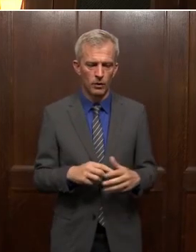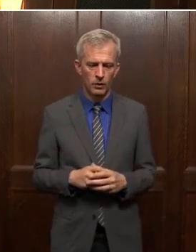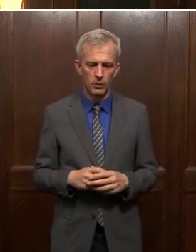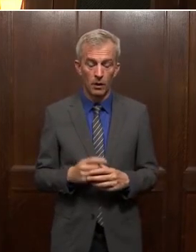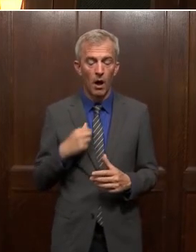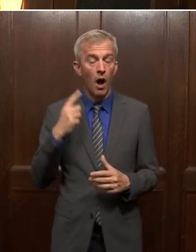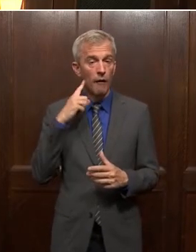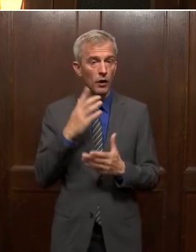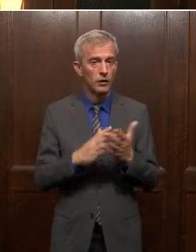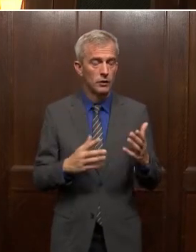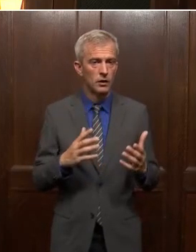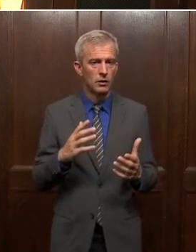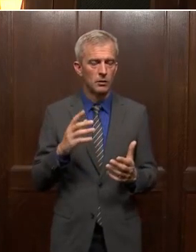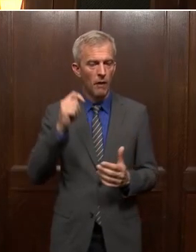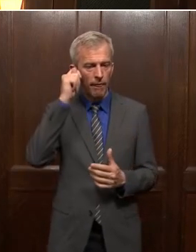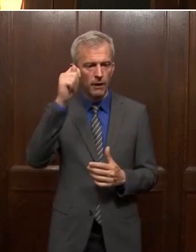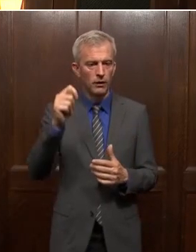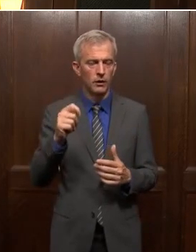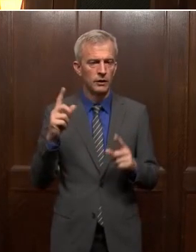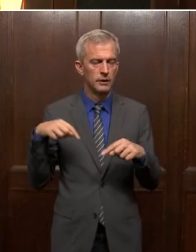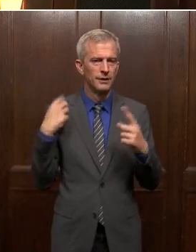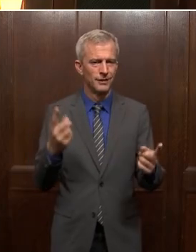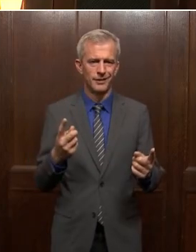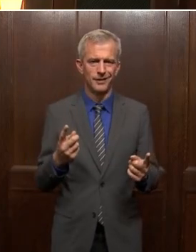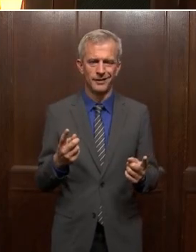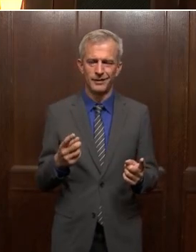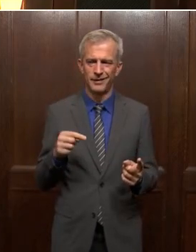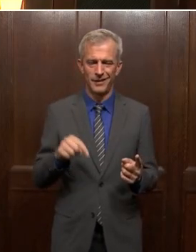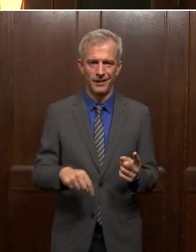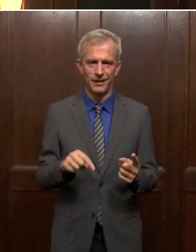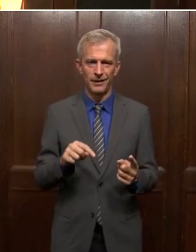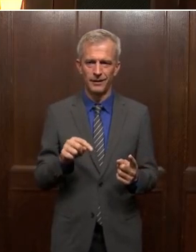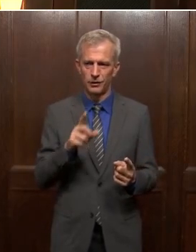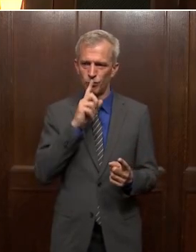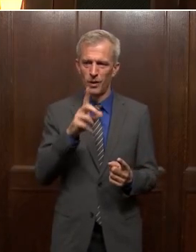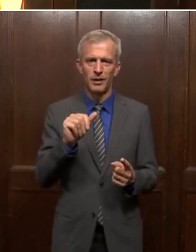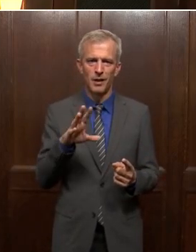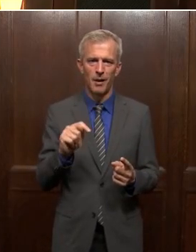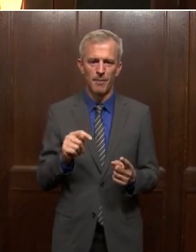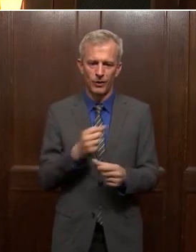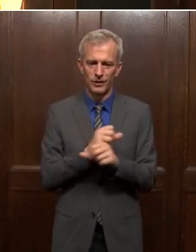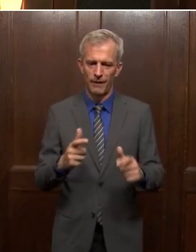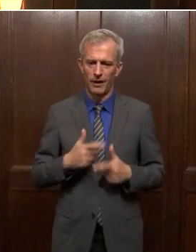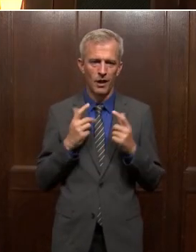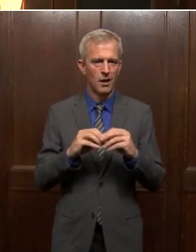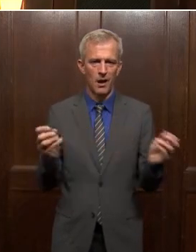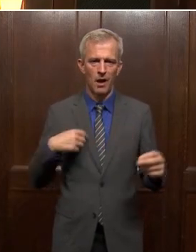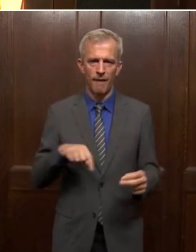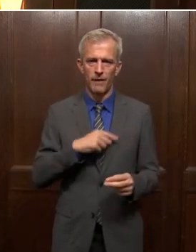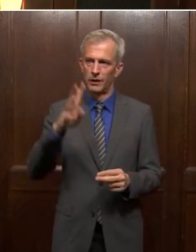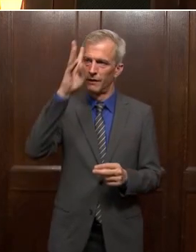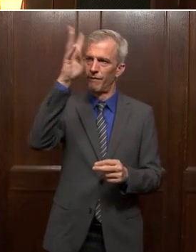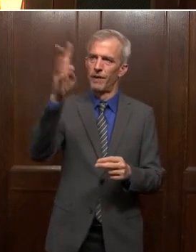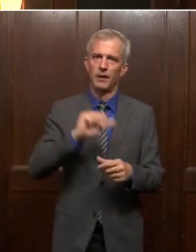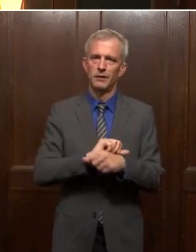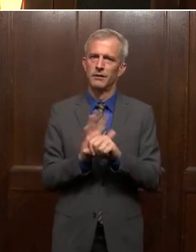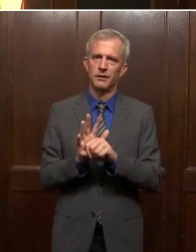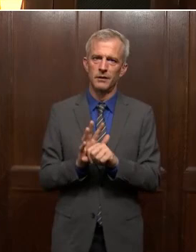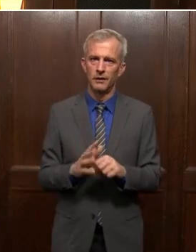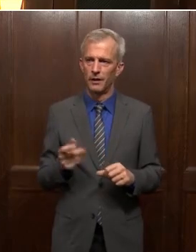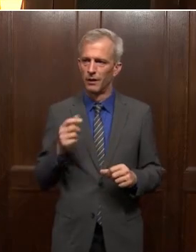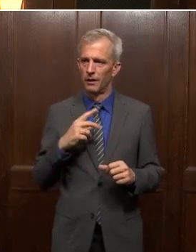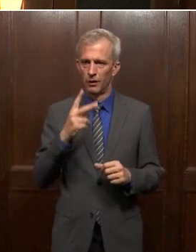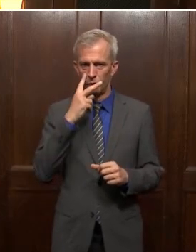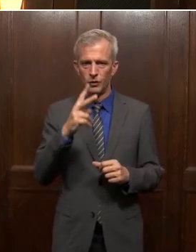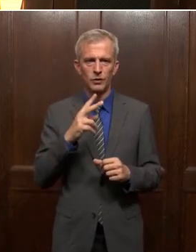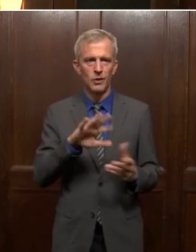theories over the years, but nothing could be further than the truth. This is about saving lives. None of us invented COVID-19. Nobody looked at the deaths around the world